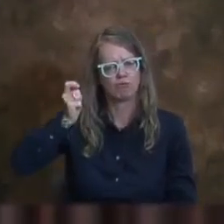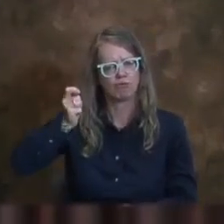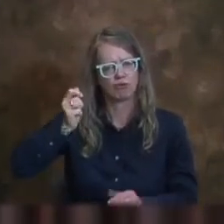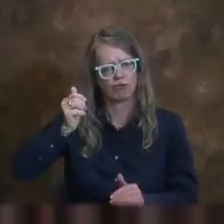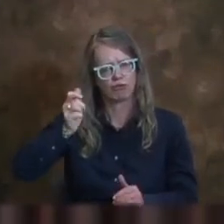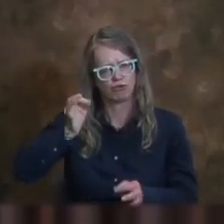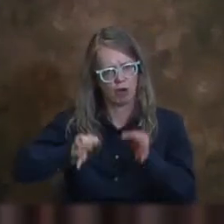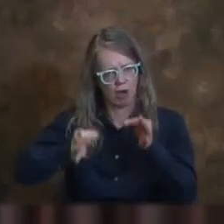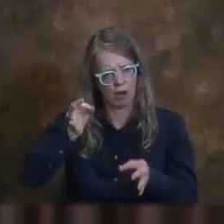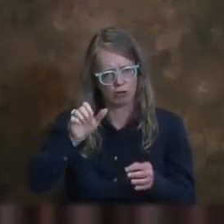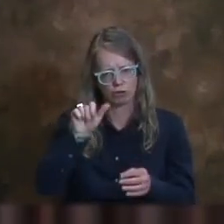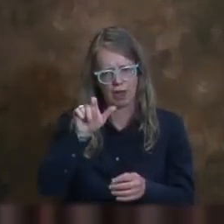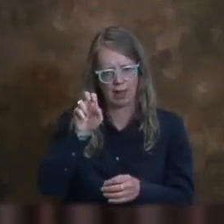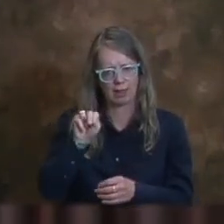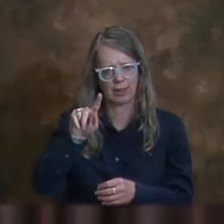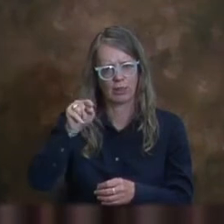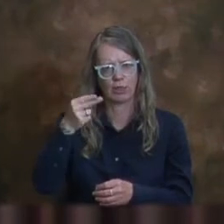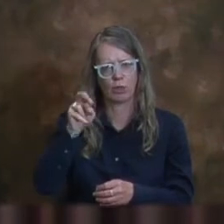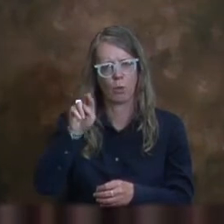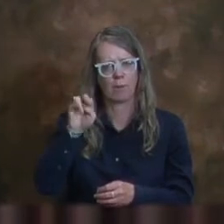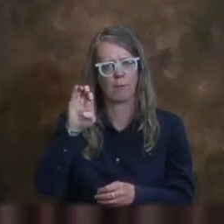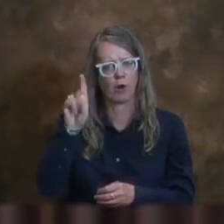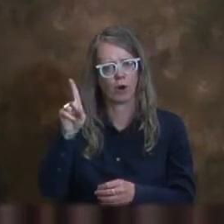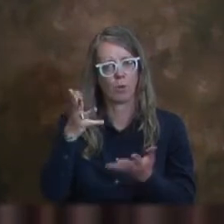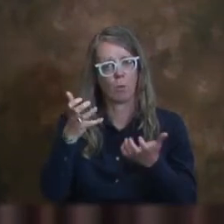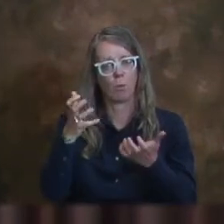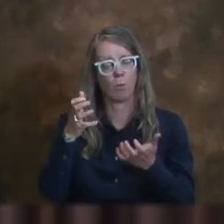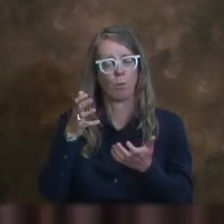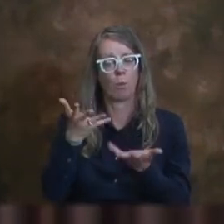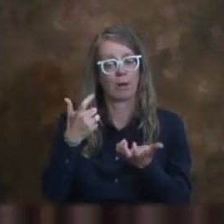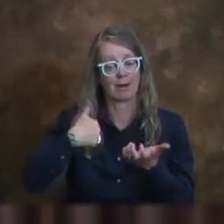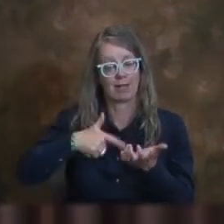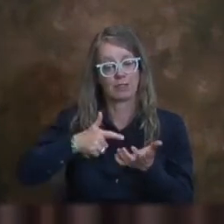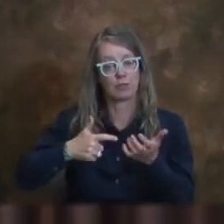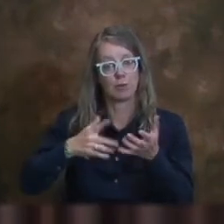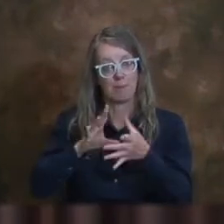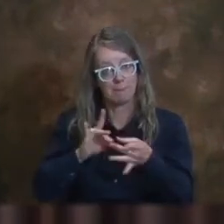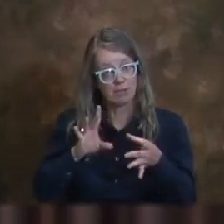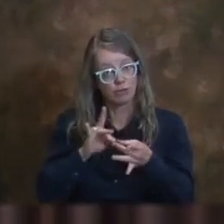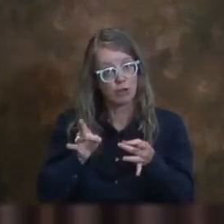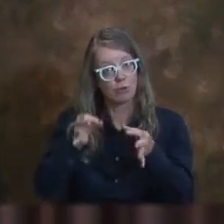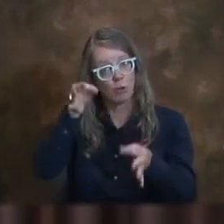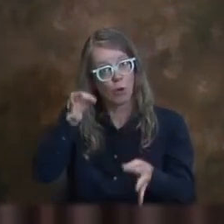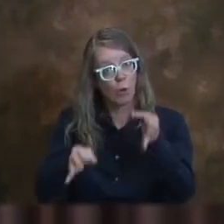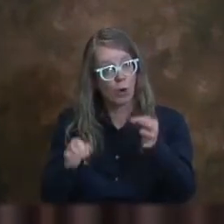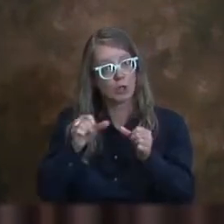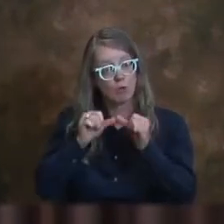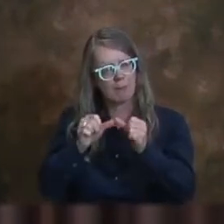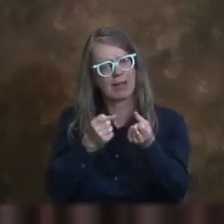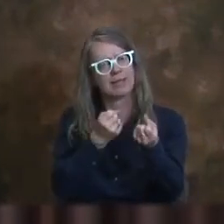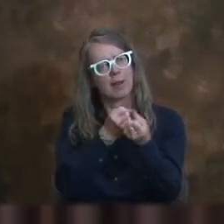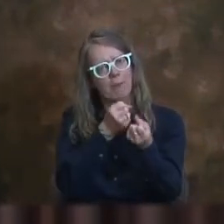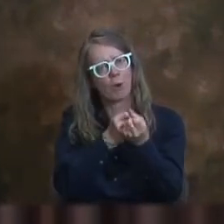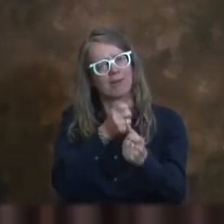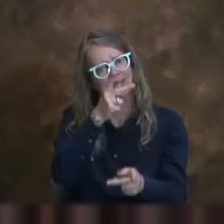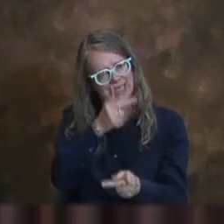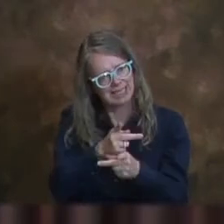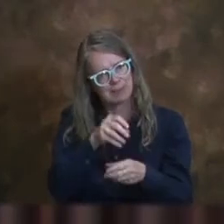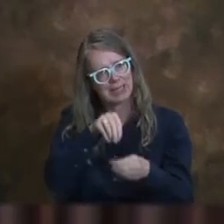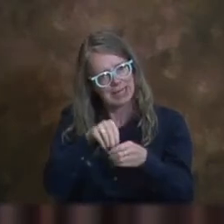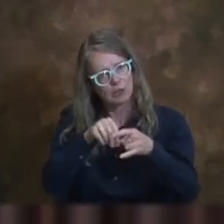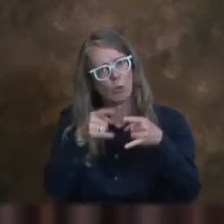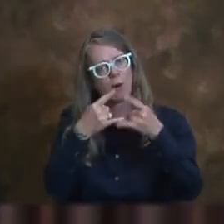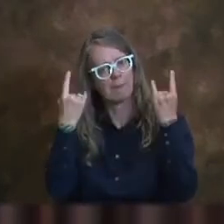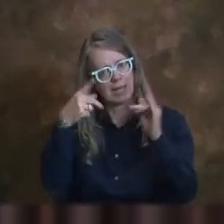us to mention that the courts remain supportive of having an indoor mask policy for the courts. They feel like it's